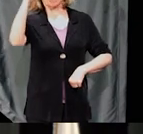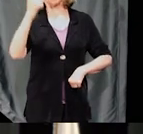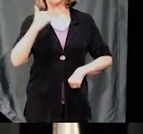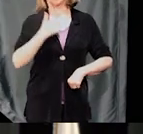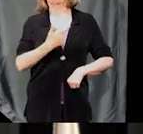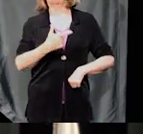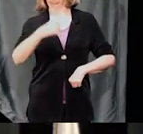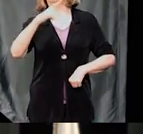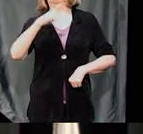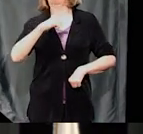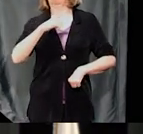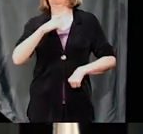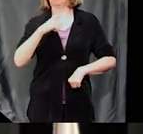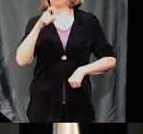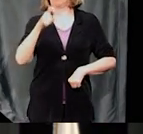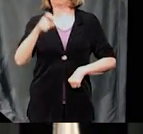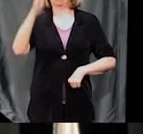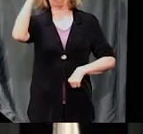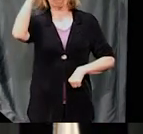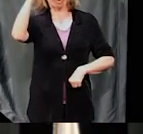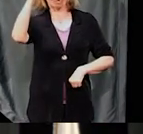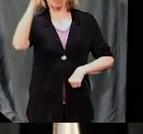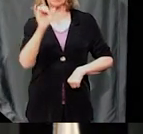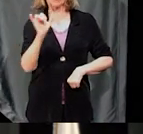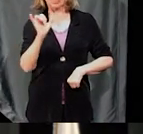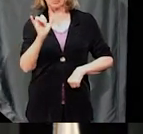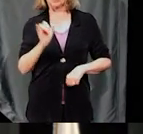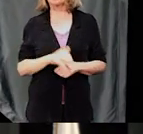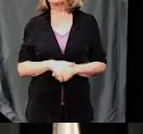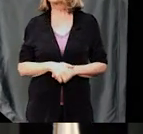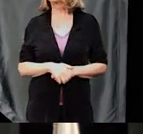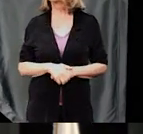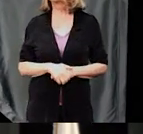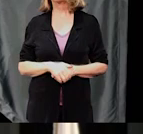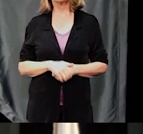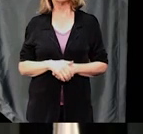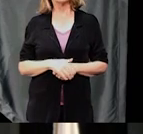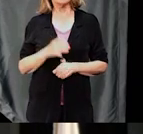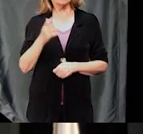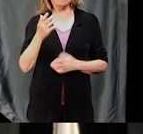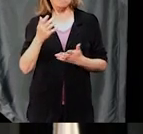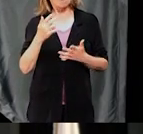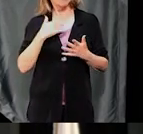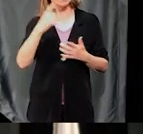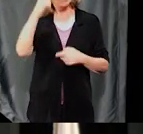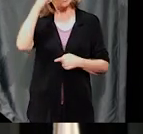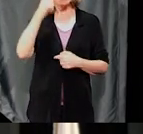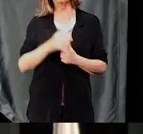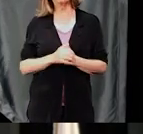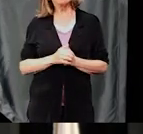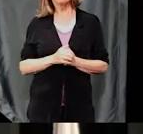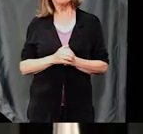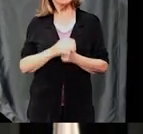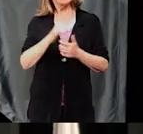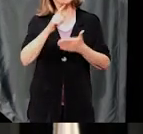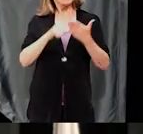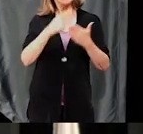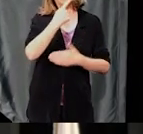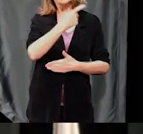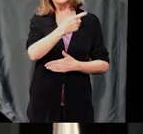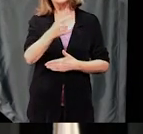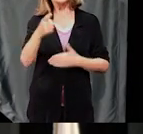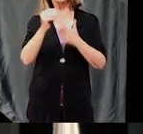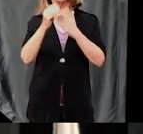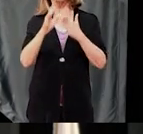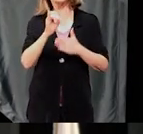was nervous at the thought of the oral presentation. With these feelings, I paused for a moment and thought, what would I say to one of my